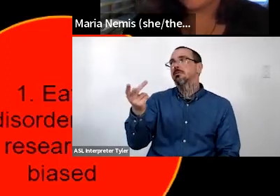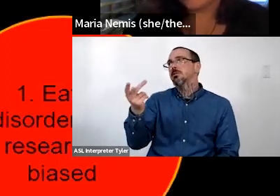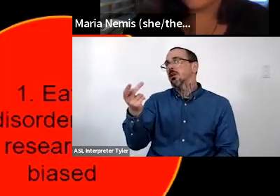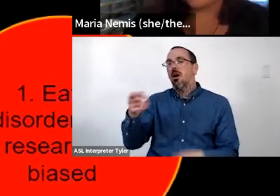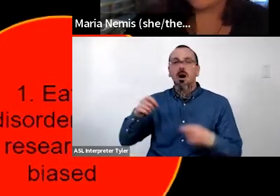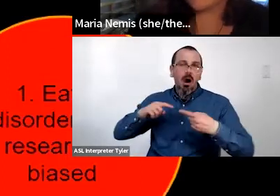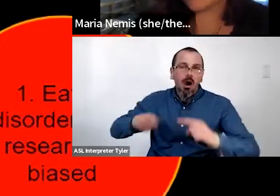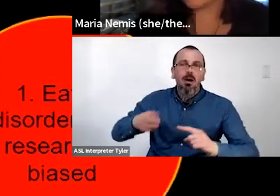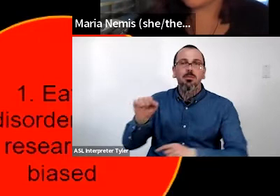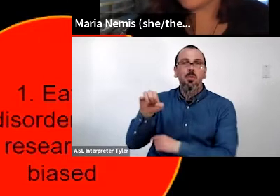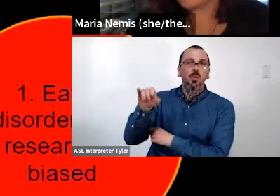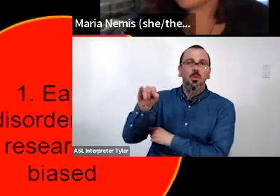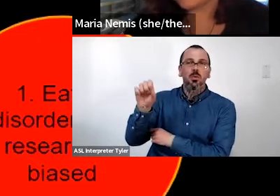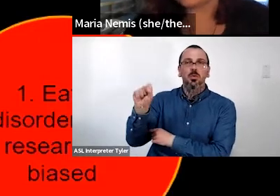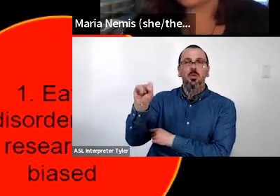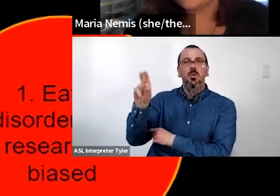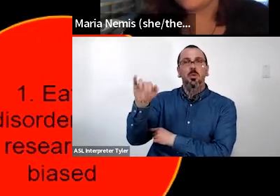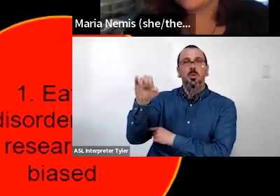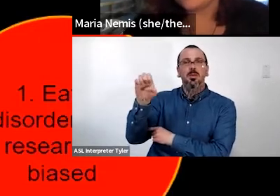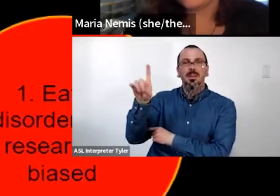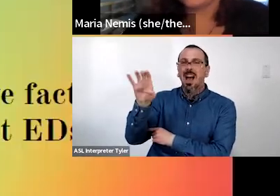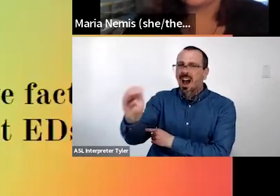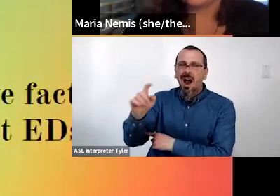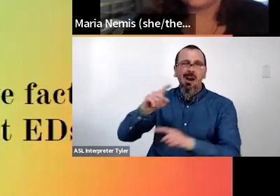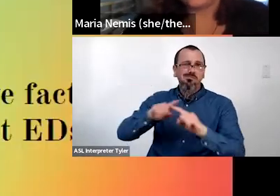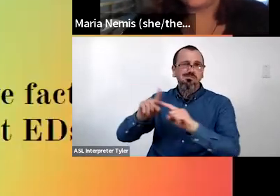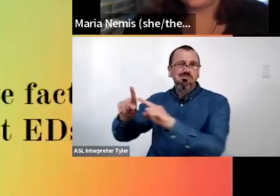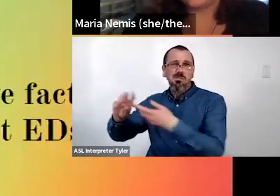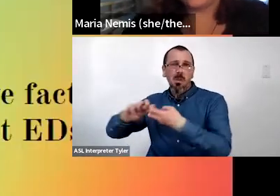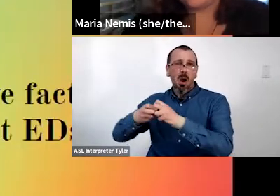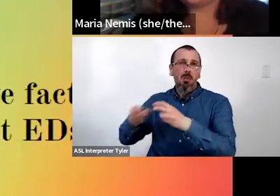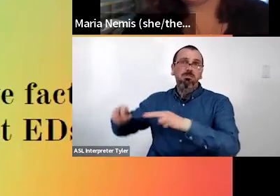self-harm. Therefore, effective interventions in this area are urgently needed.